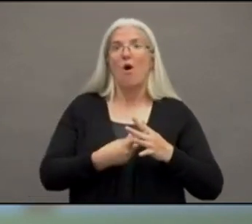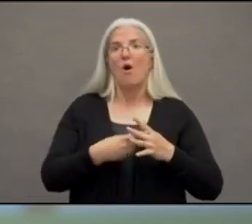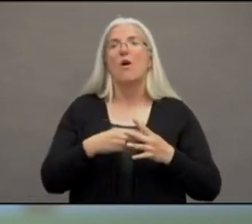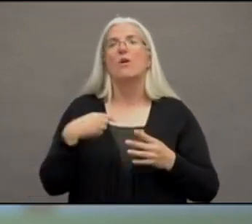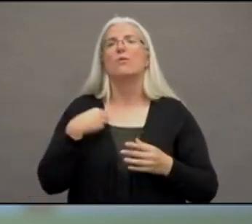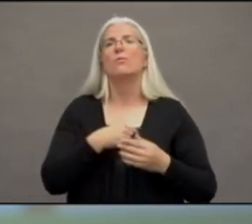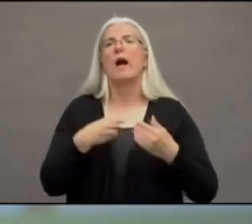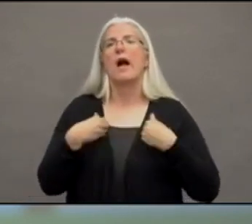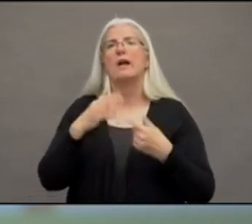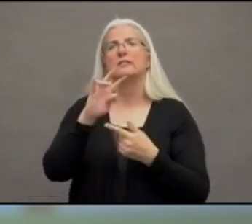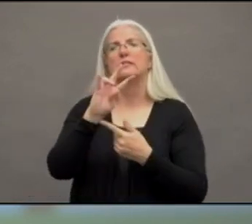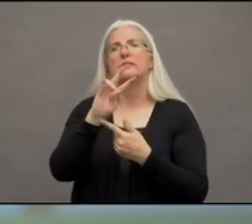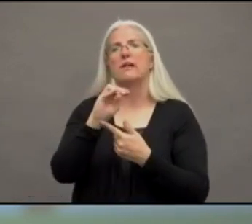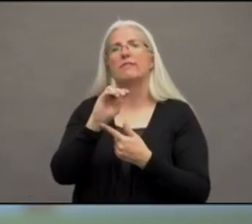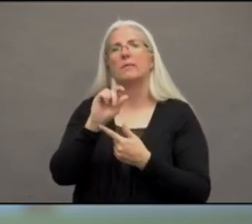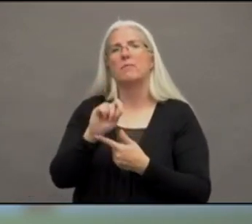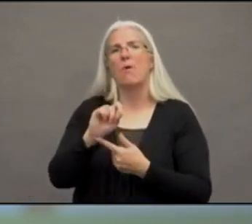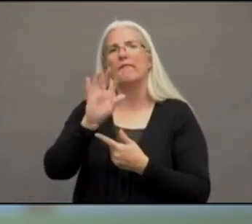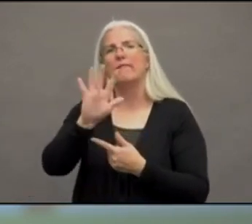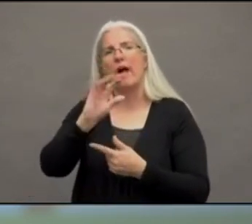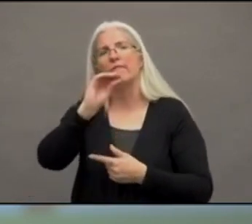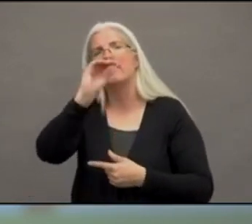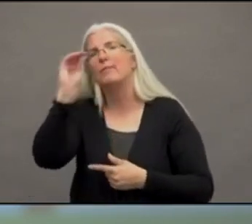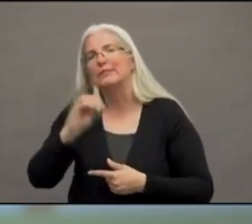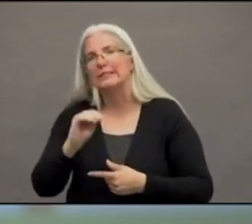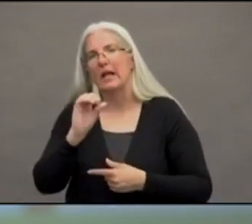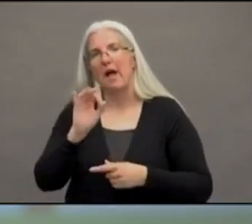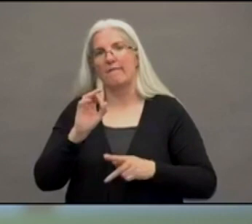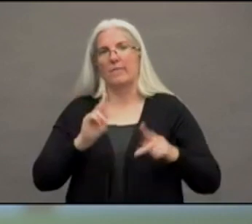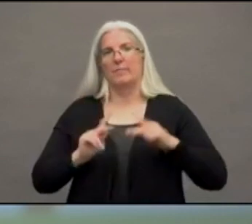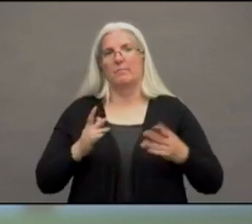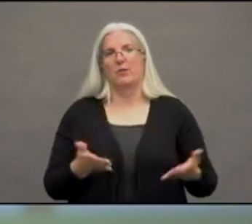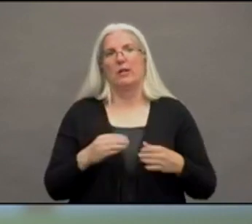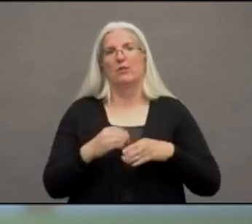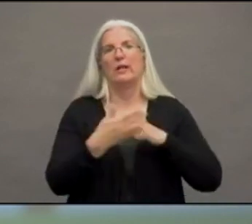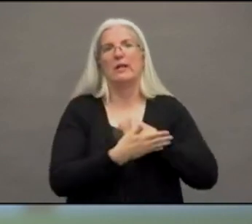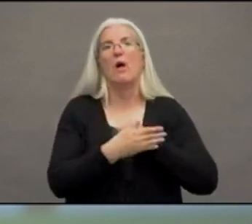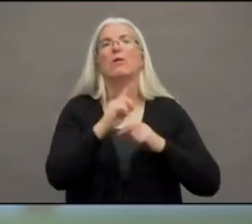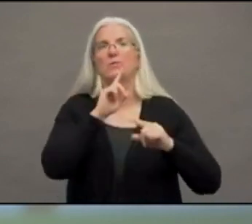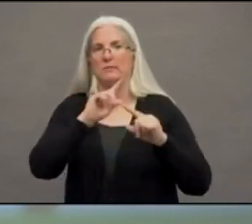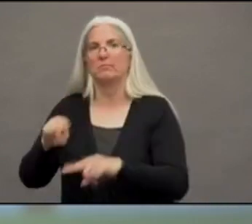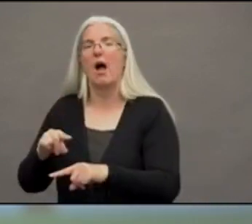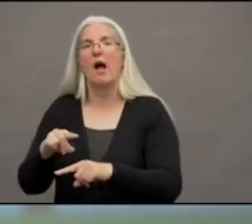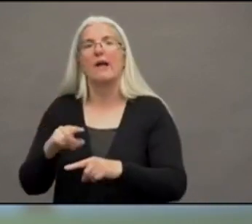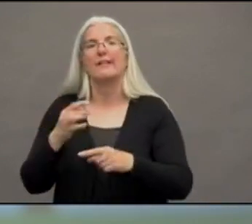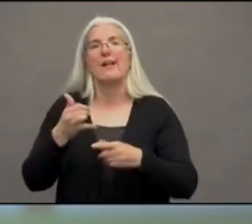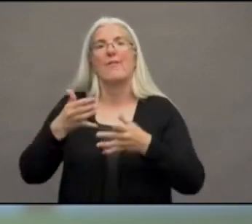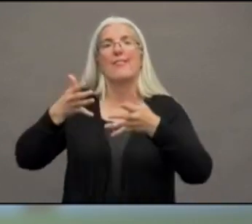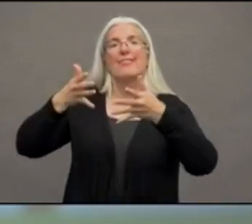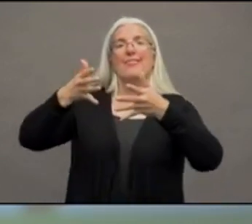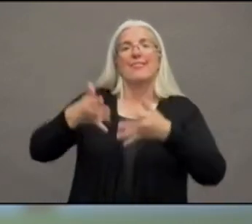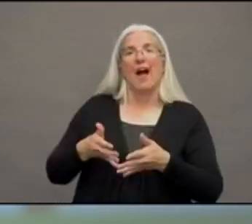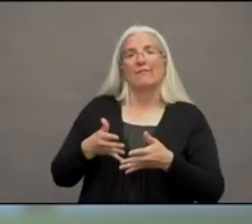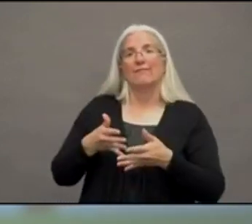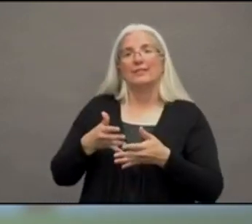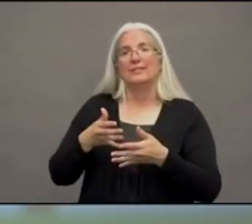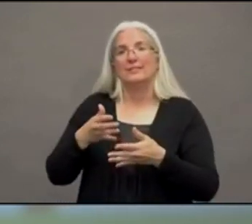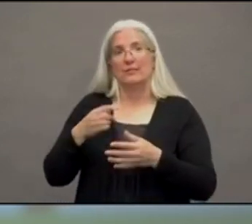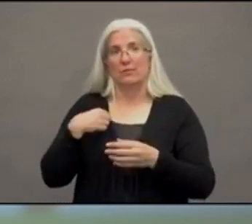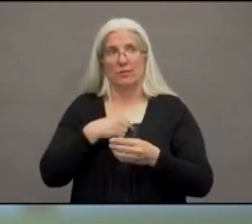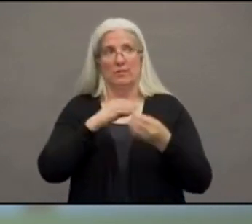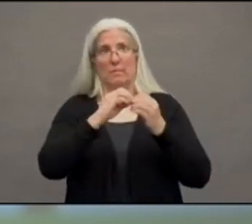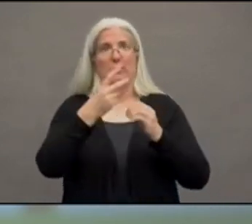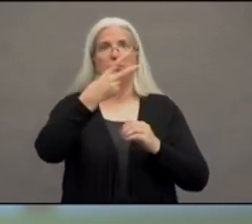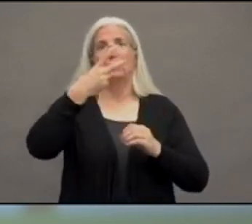70.5%. So that's really great. We are standing at number 2 in the whole state, and we have gotten